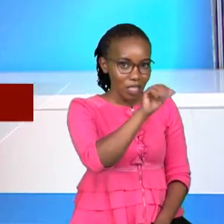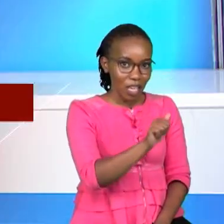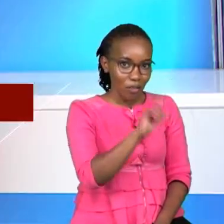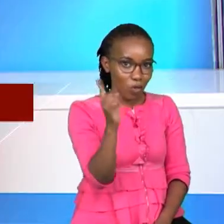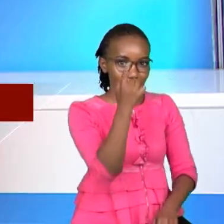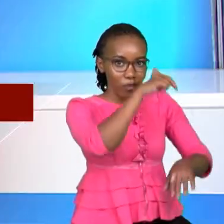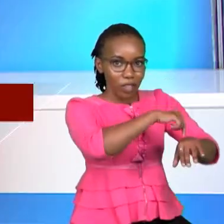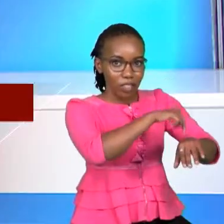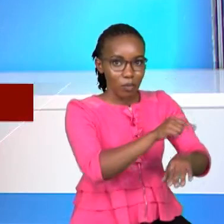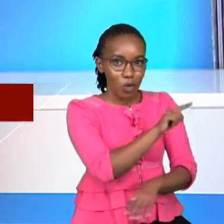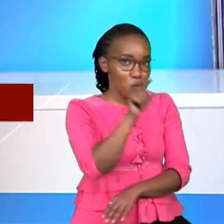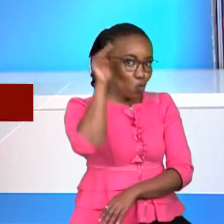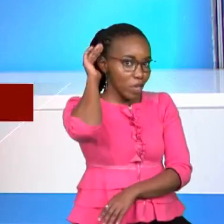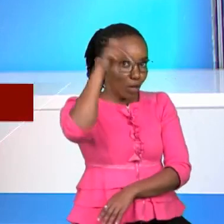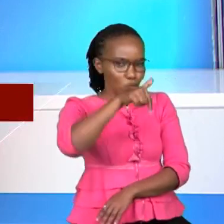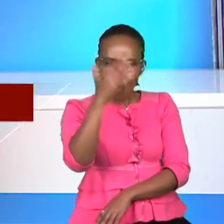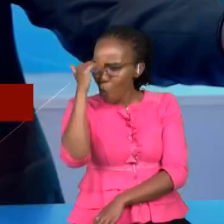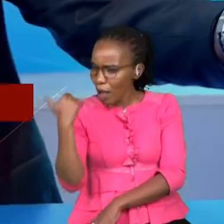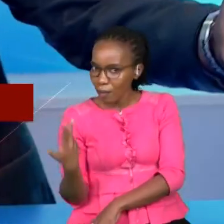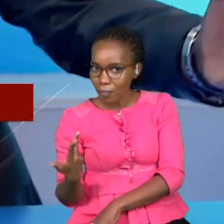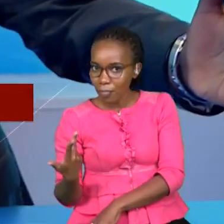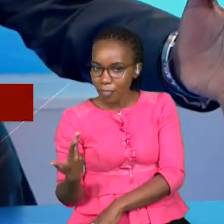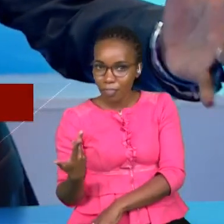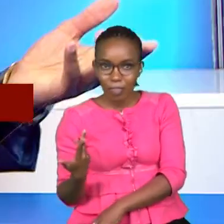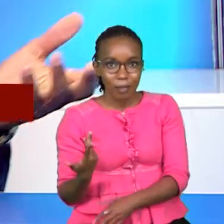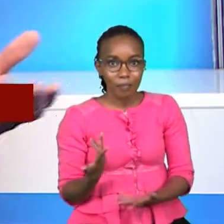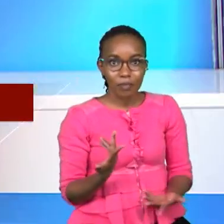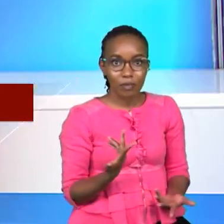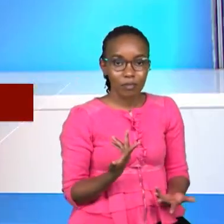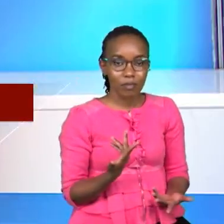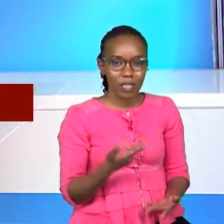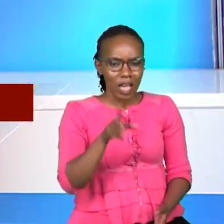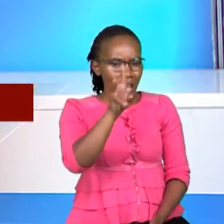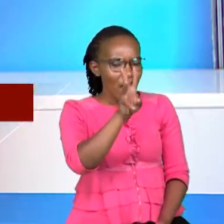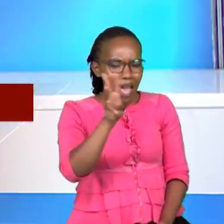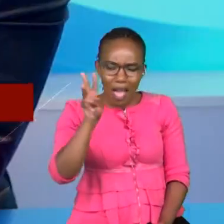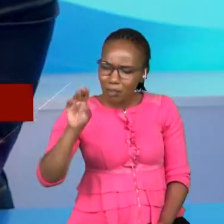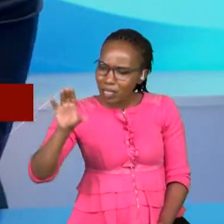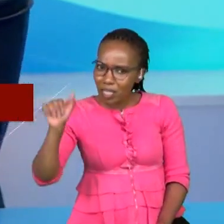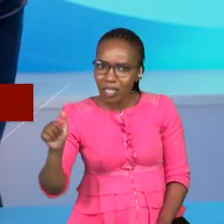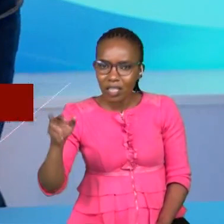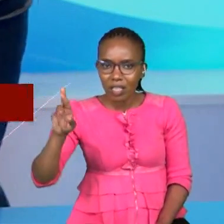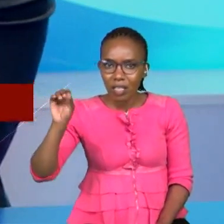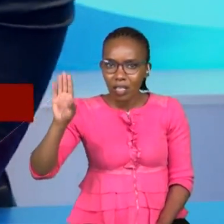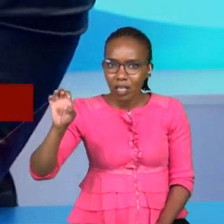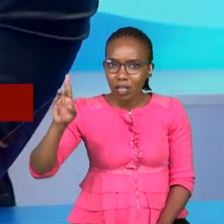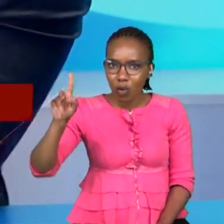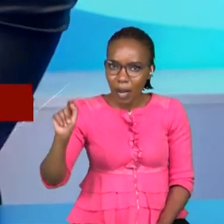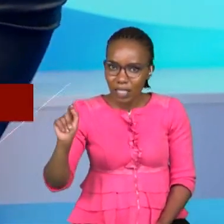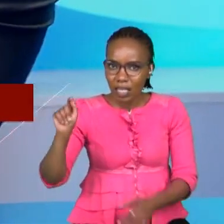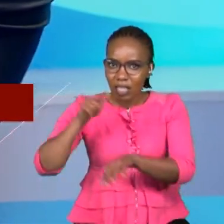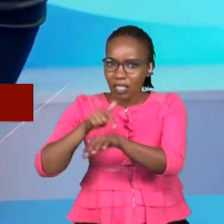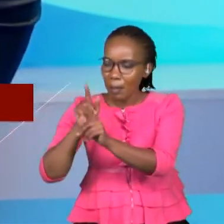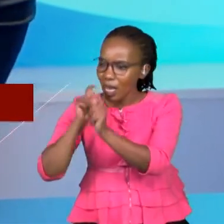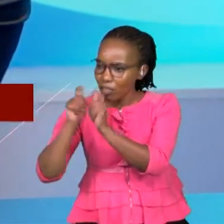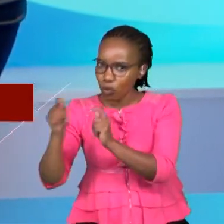the first time, you're hearing it tonight. Why? Why not? And that's the question. An MCA. Mm-hmm. Robert, in an interview in, I